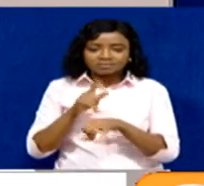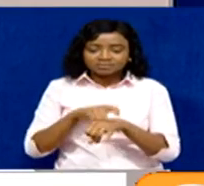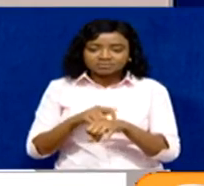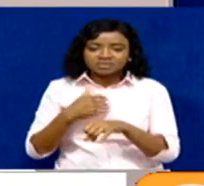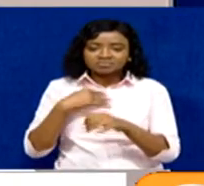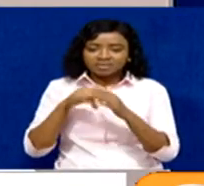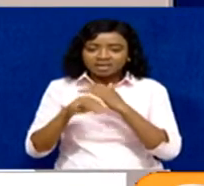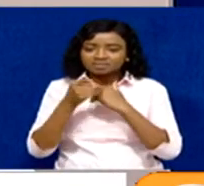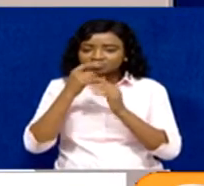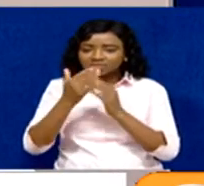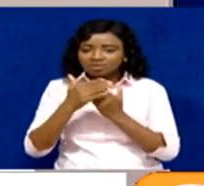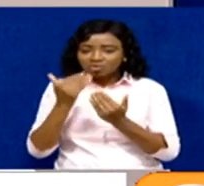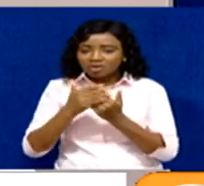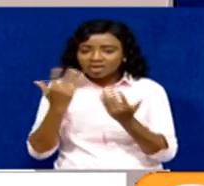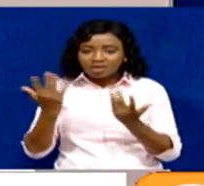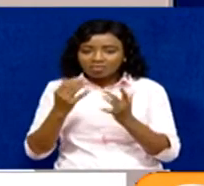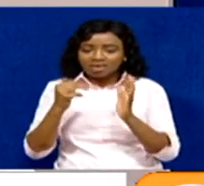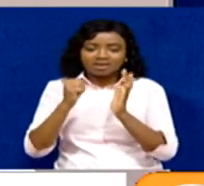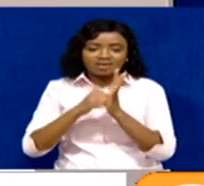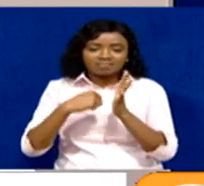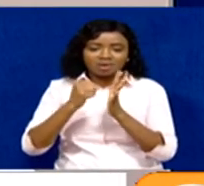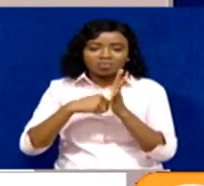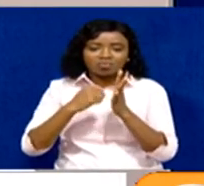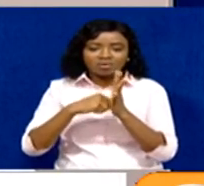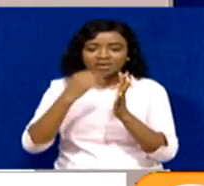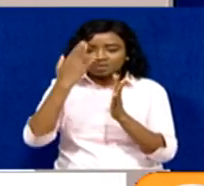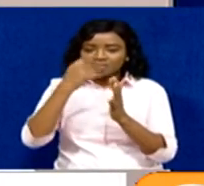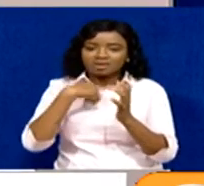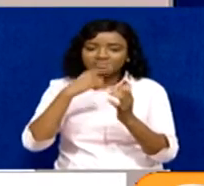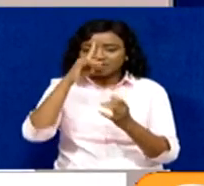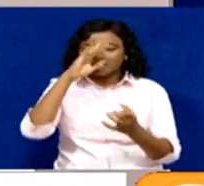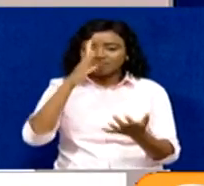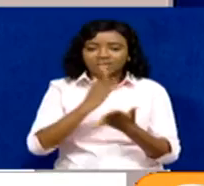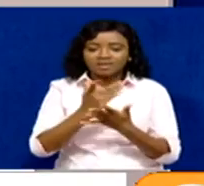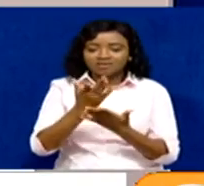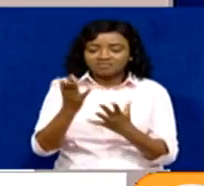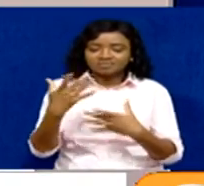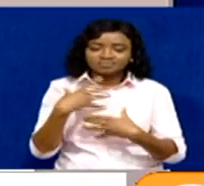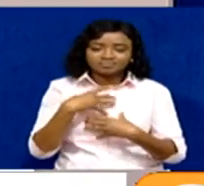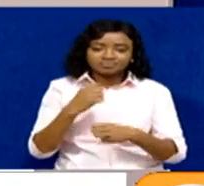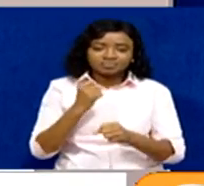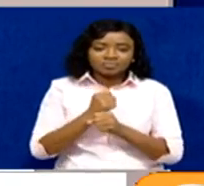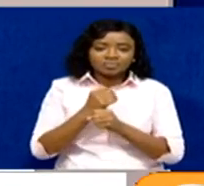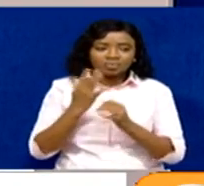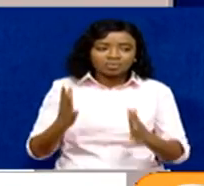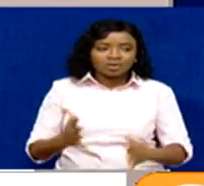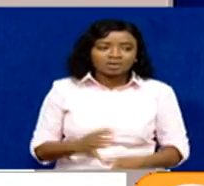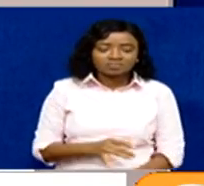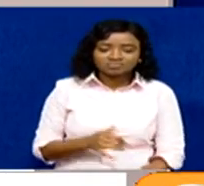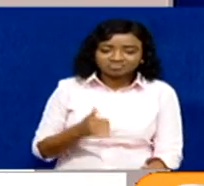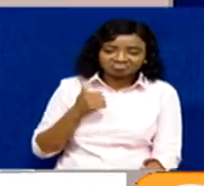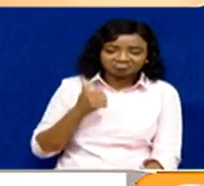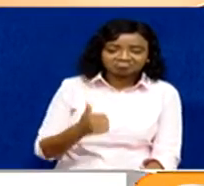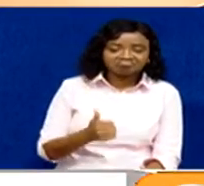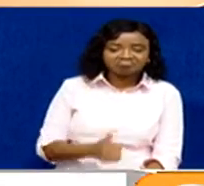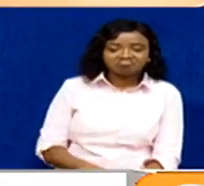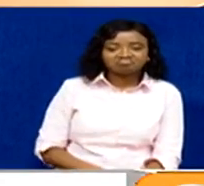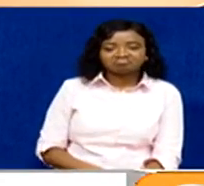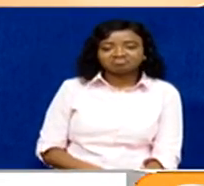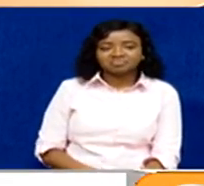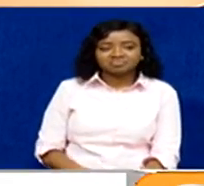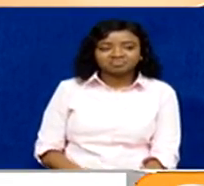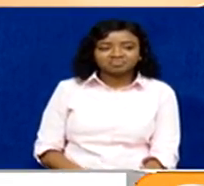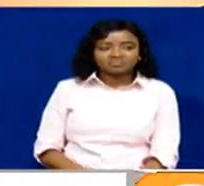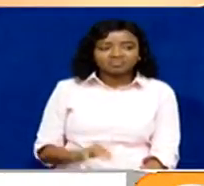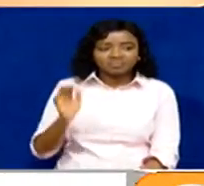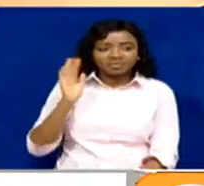Makueni because I have faith. Okay. In our personnel and in the hospitals. All right. Glad to hear you're doing okay, Governor. And if you need to